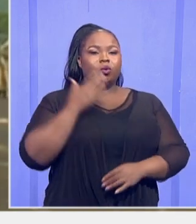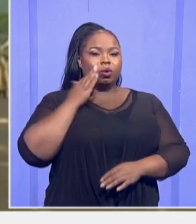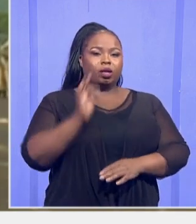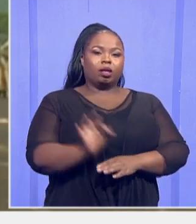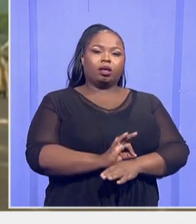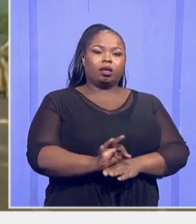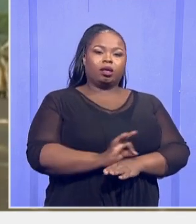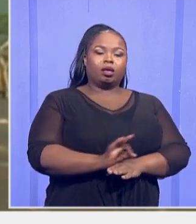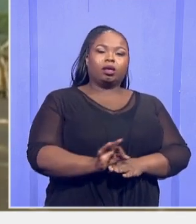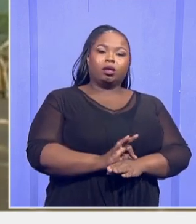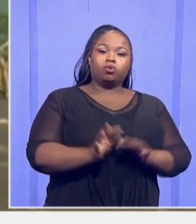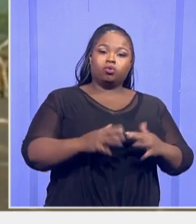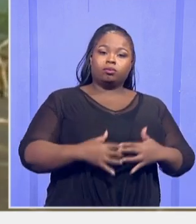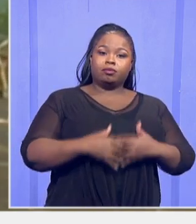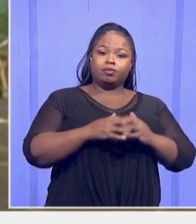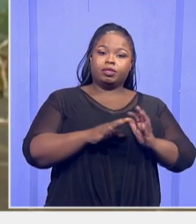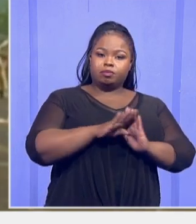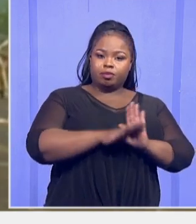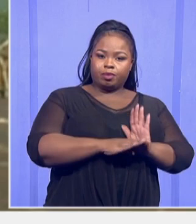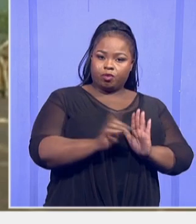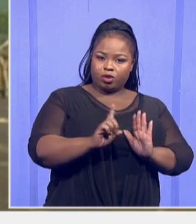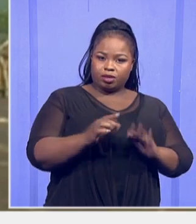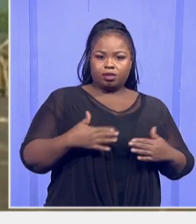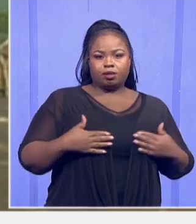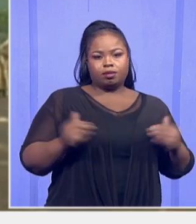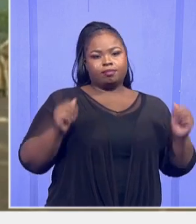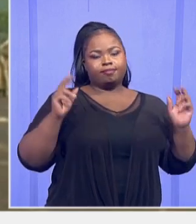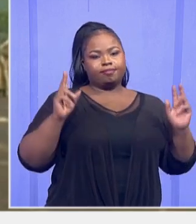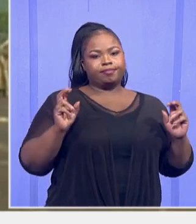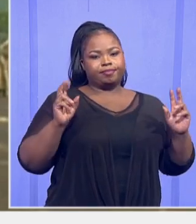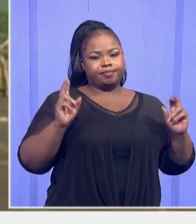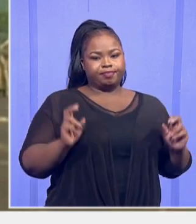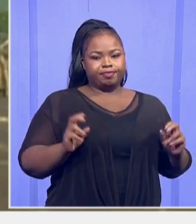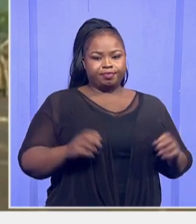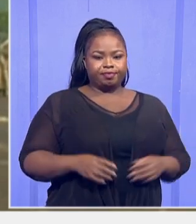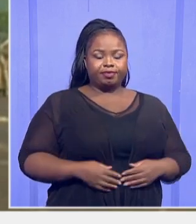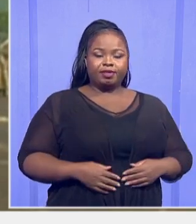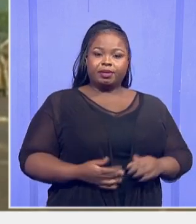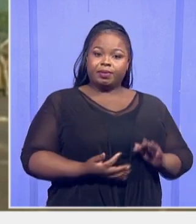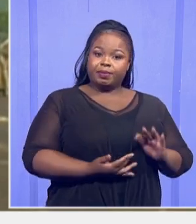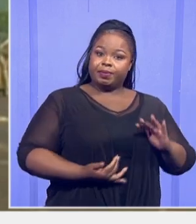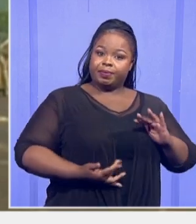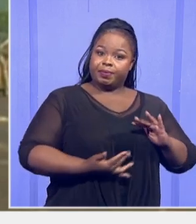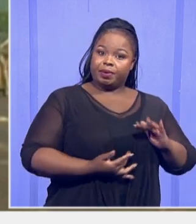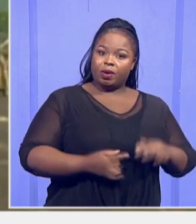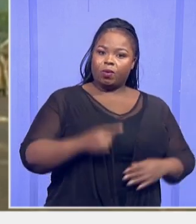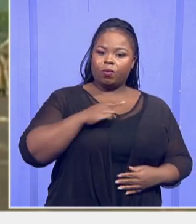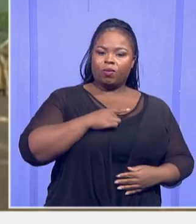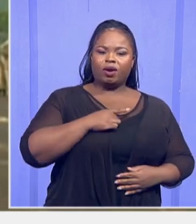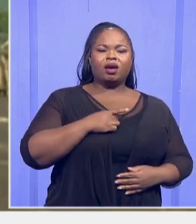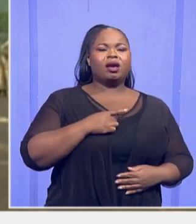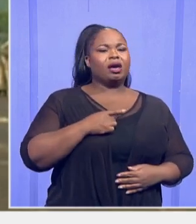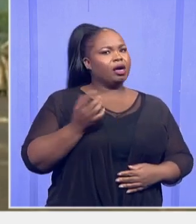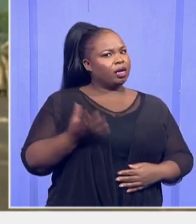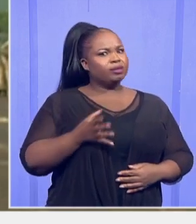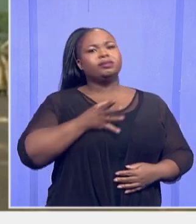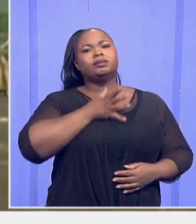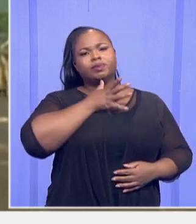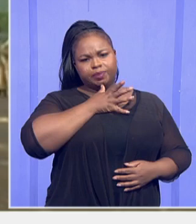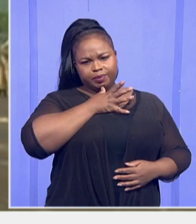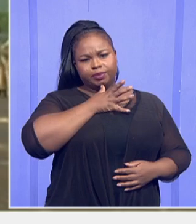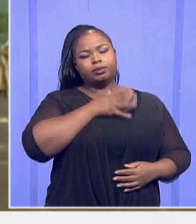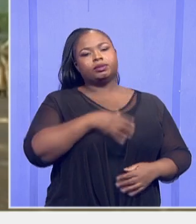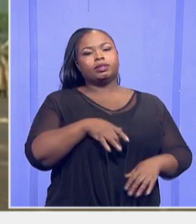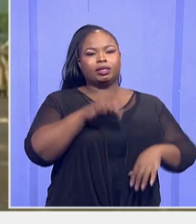implementation of this program, it was health issues. And what inspires us the most is that there are quite a number of